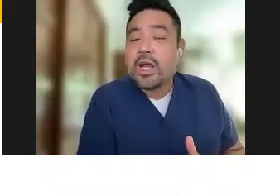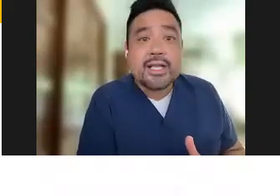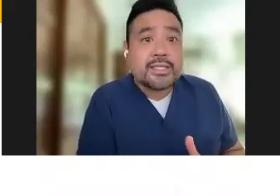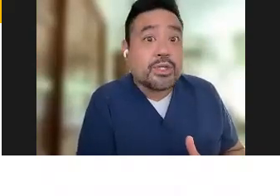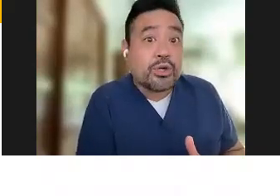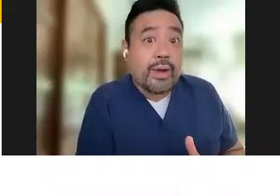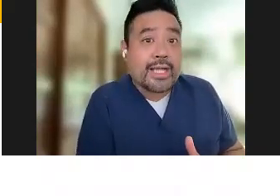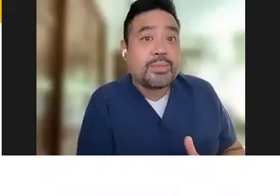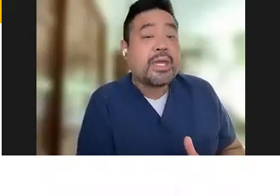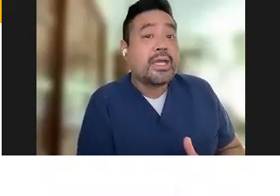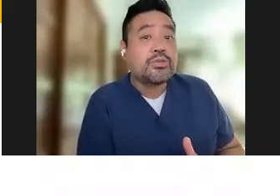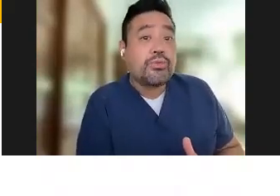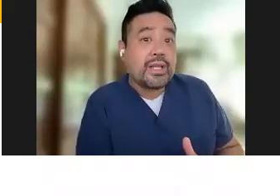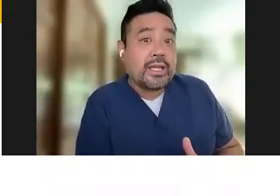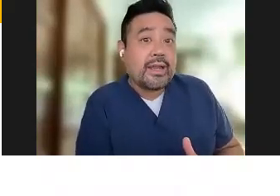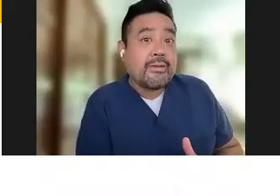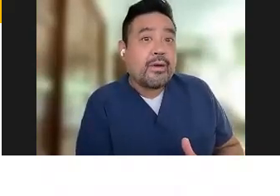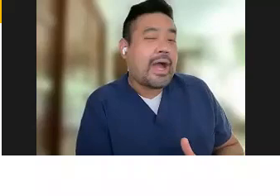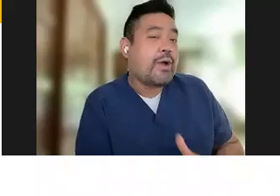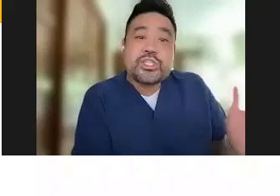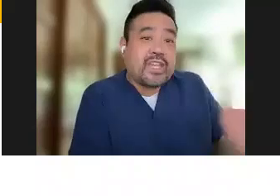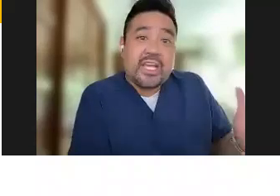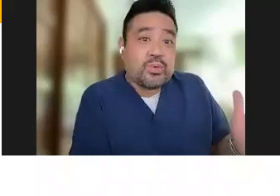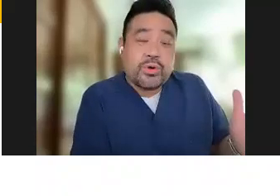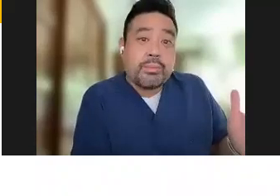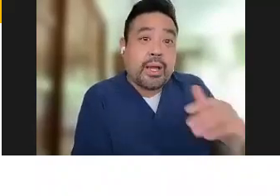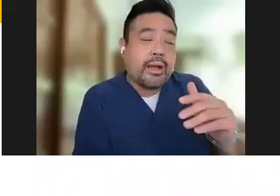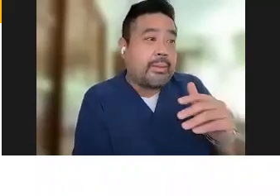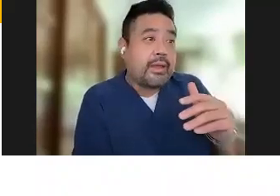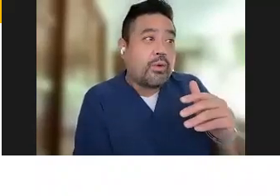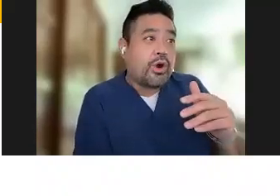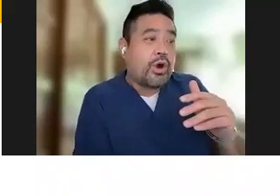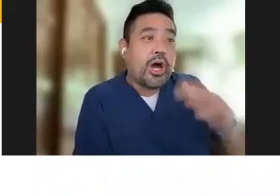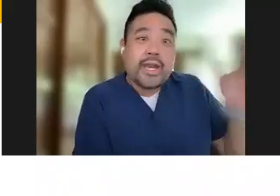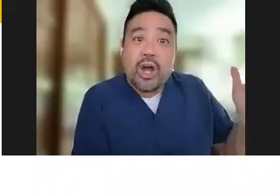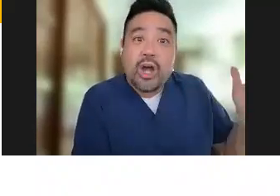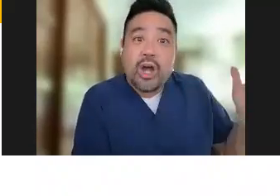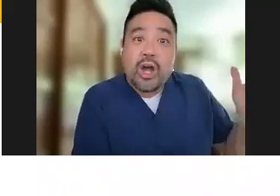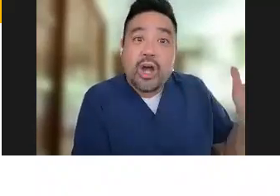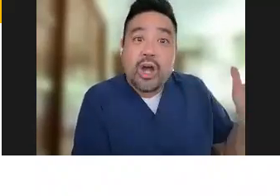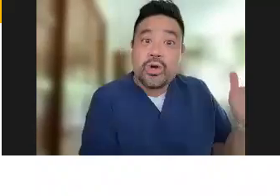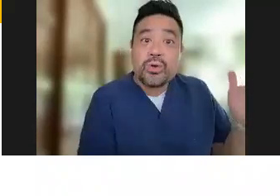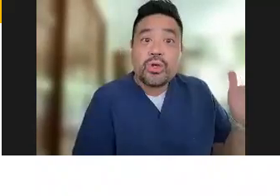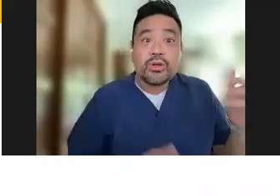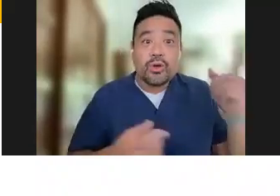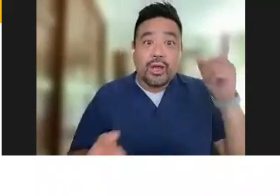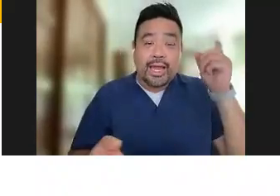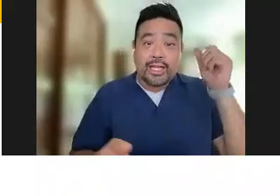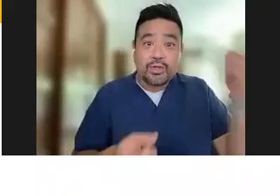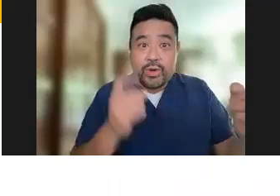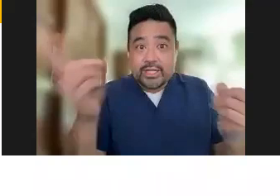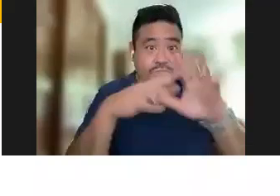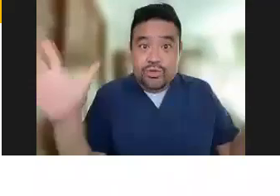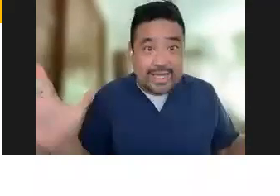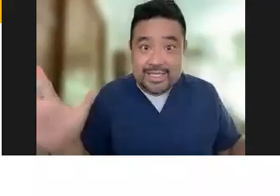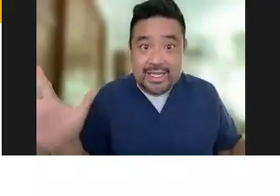of concept to grasp, is really that I wish things were on and off, yes and no, well,